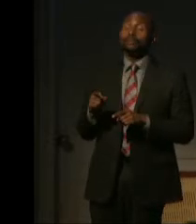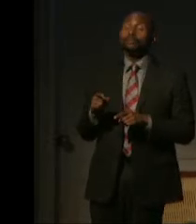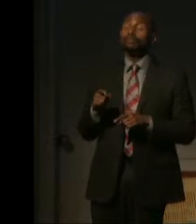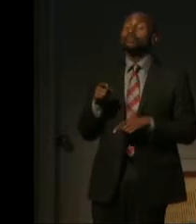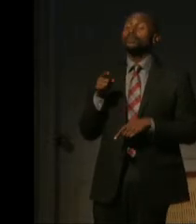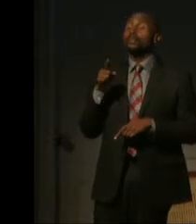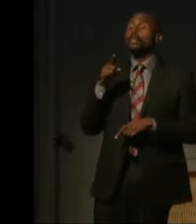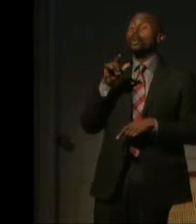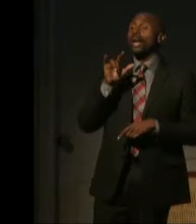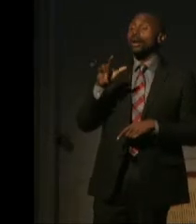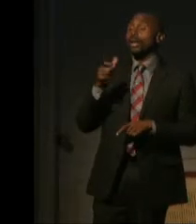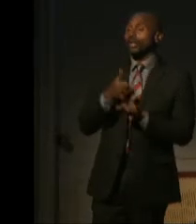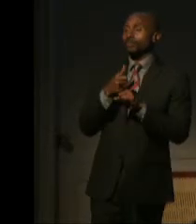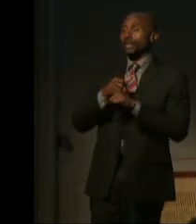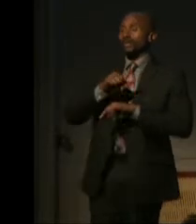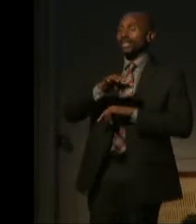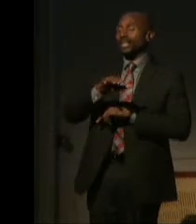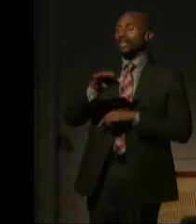the Smithsonian